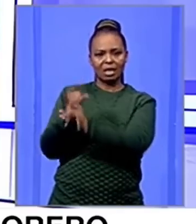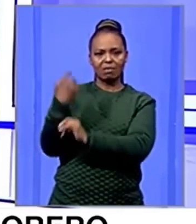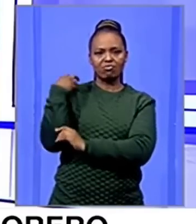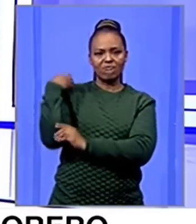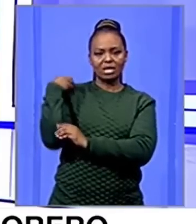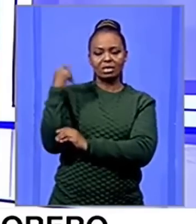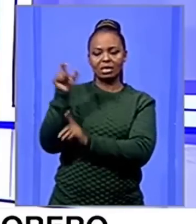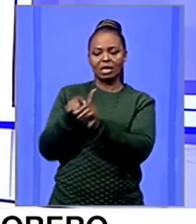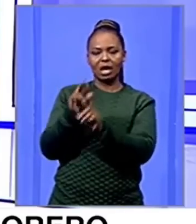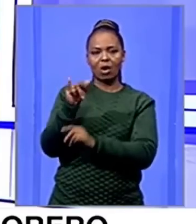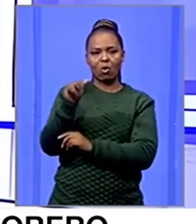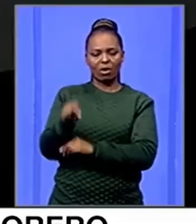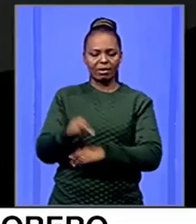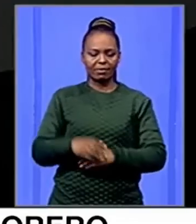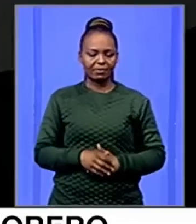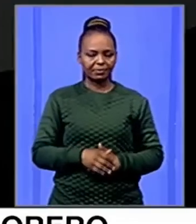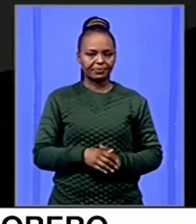Lavrov.